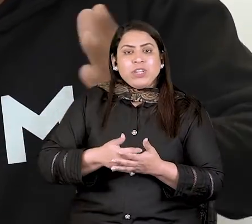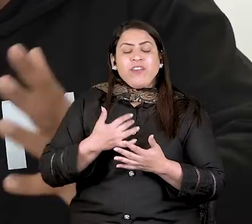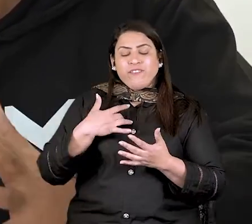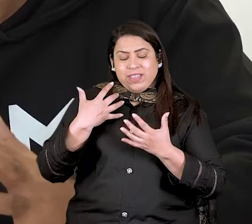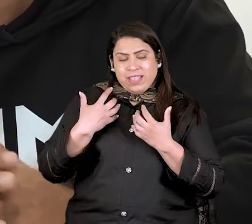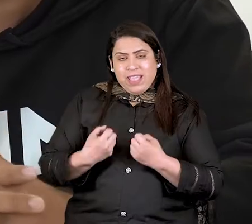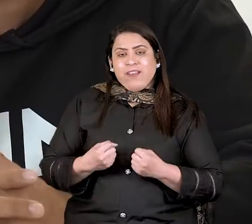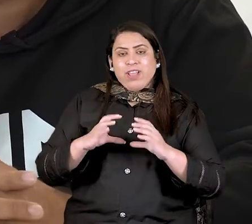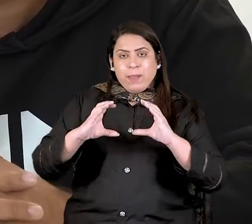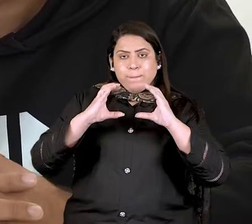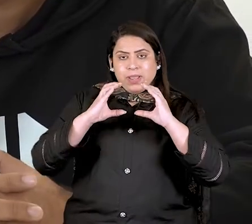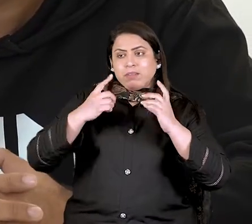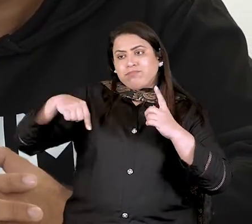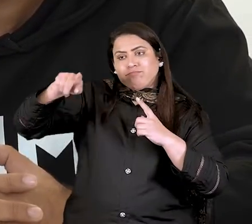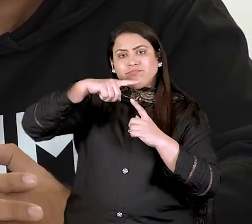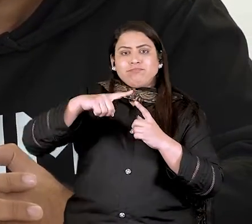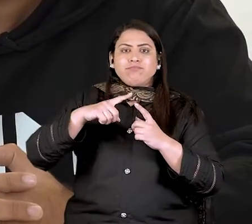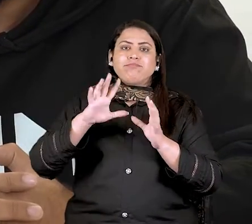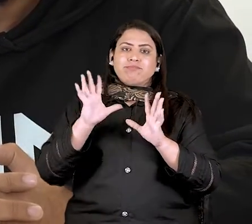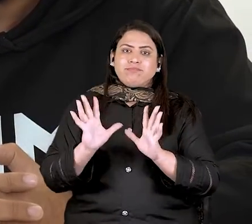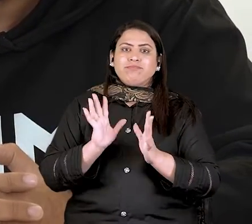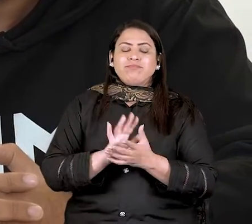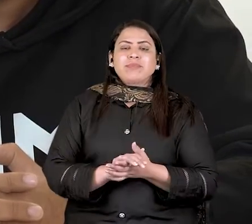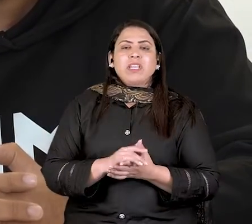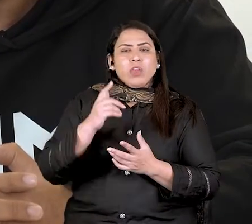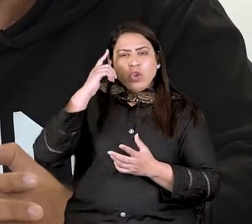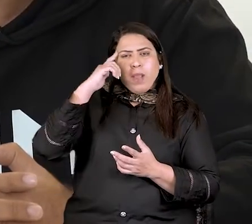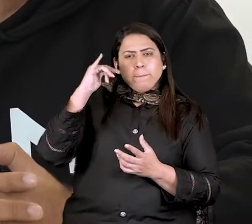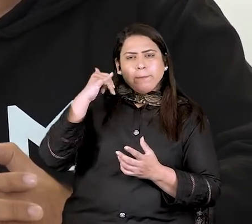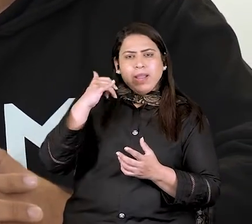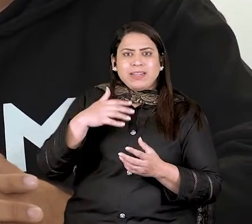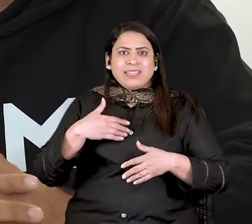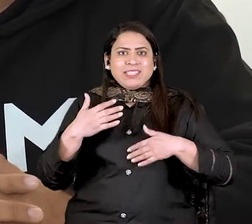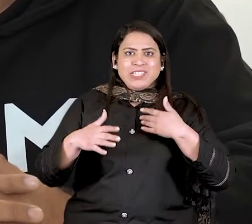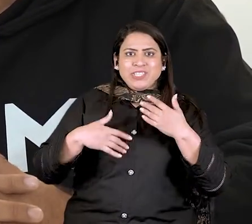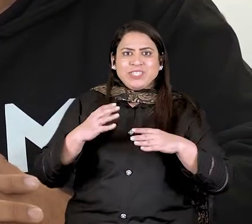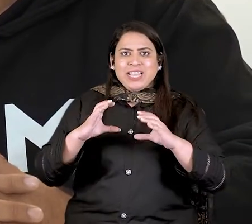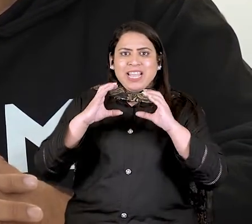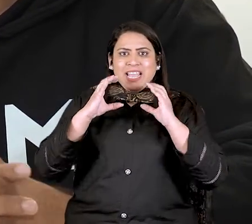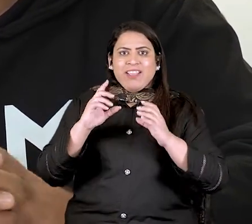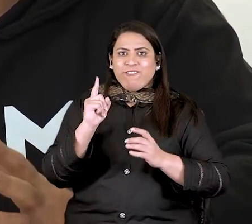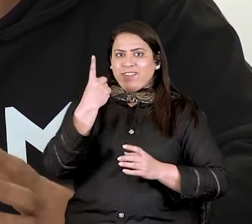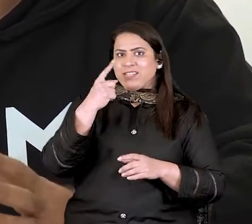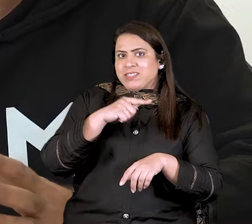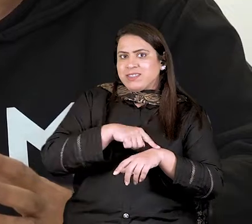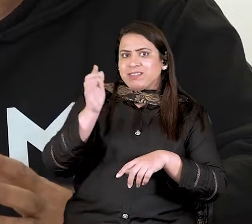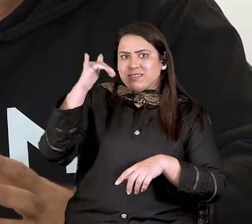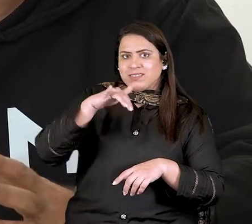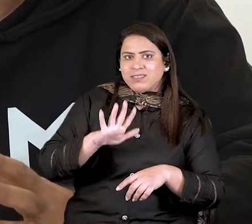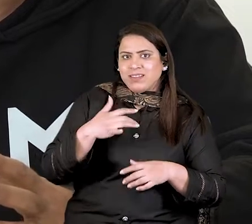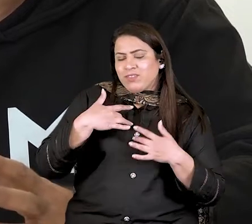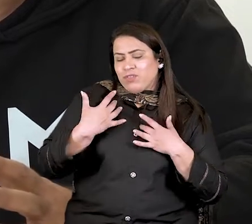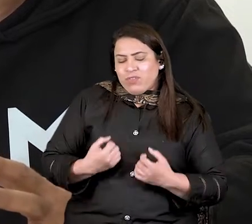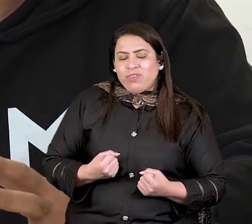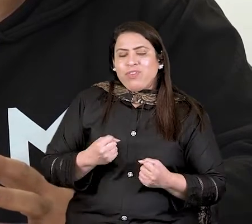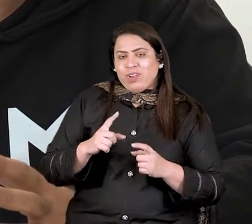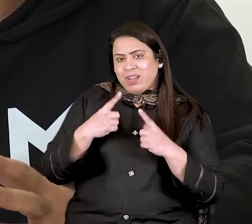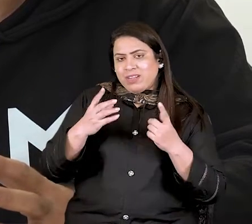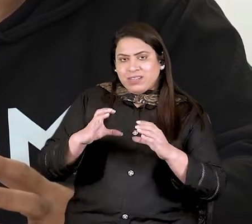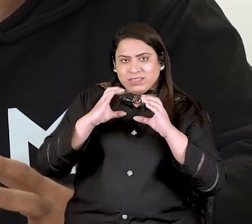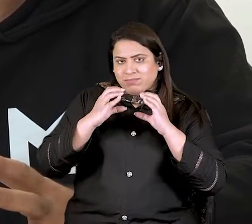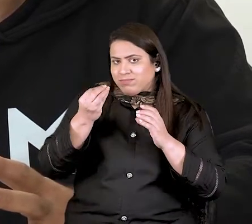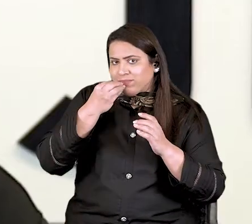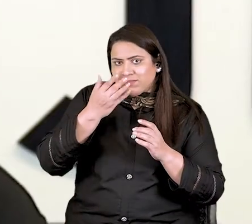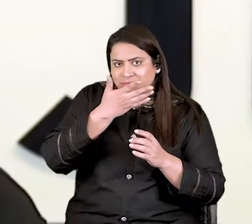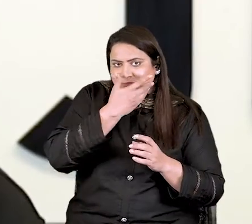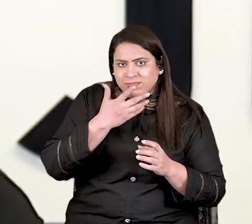me, that's probably the perfect combination. So we the idea behind this entire, you know, the philosophy behind our restaurant is that, you know, we have